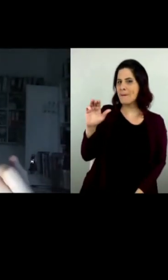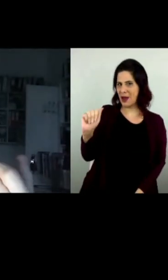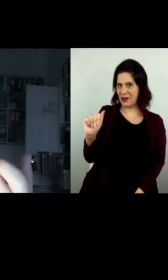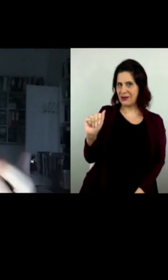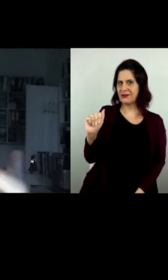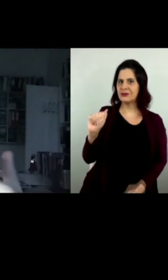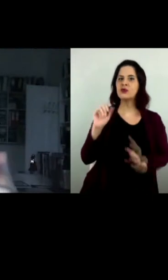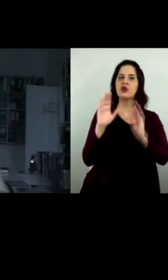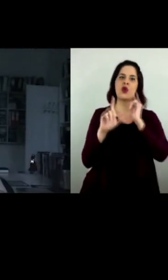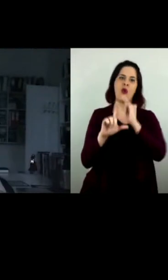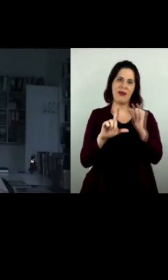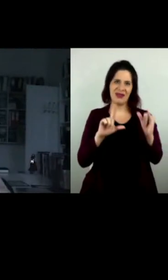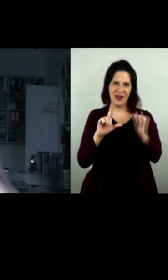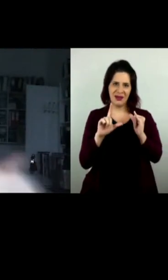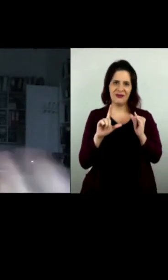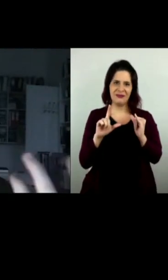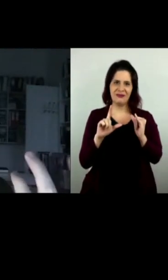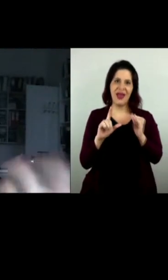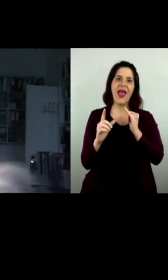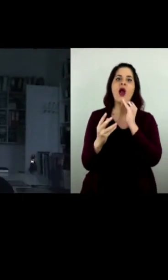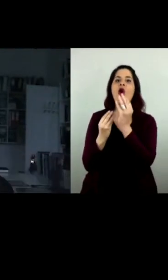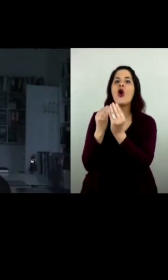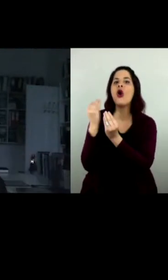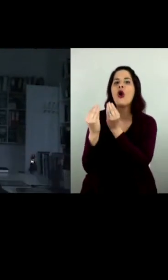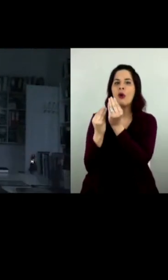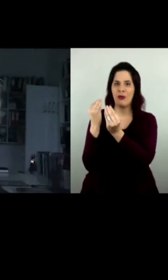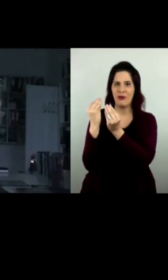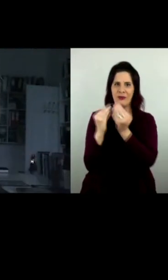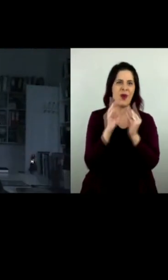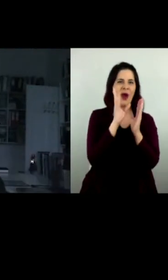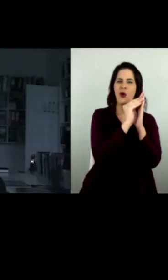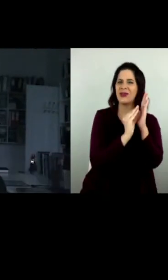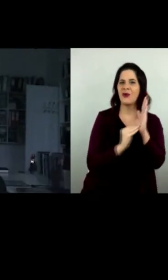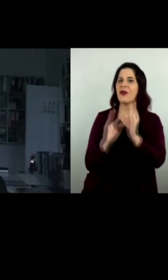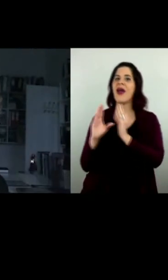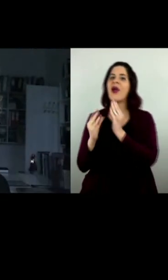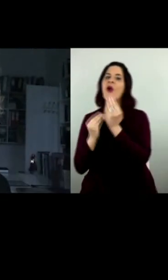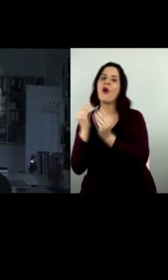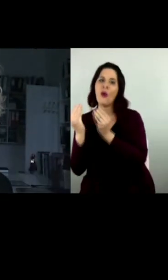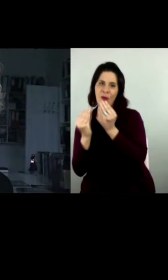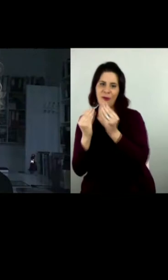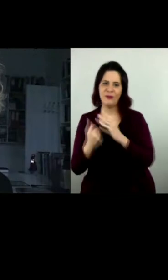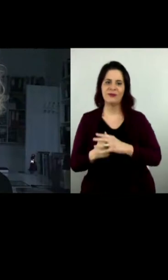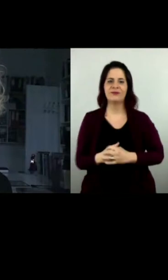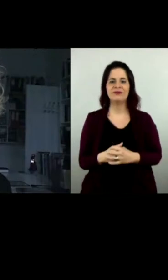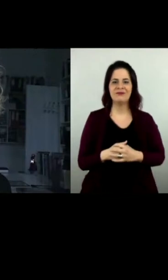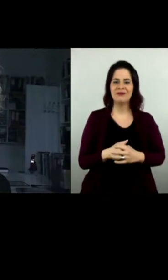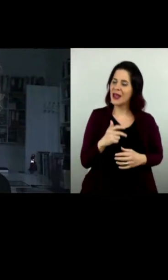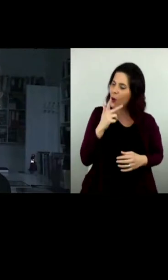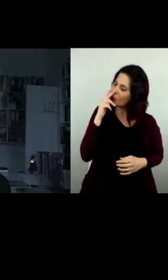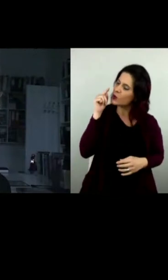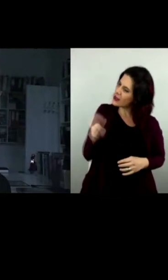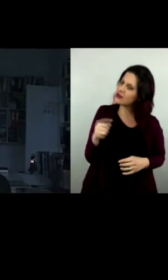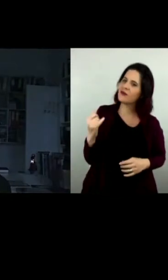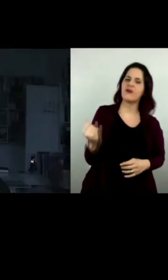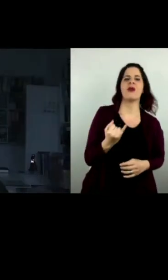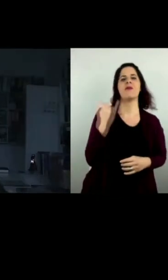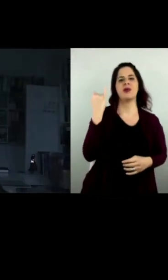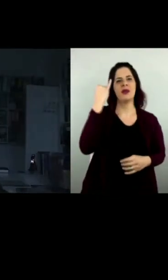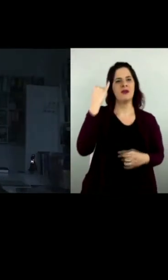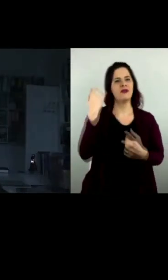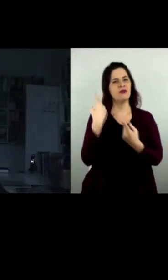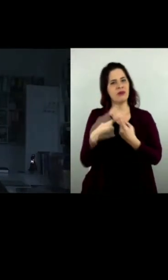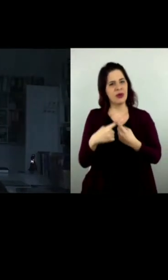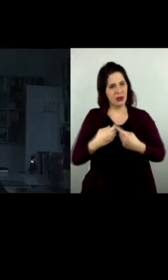as a means of expression, for example. Yeah. And so that was, I think, valuable. Yes, I wrote about the book at that